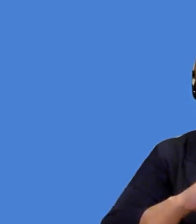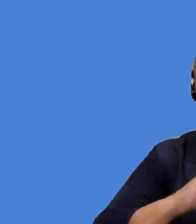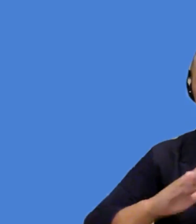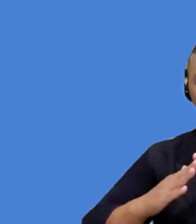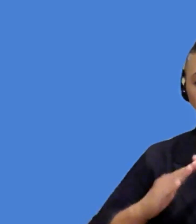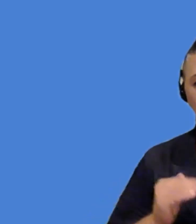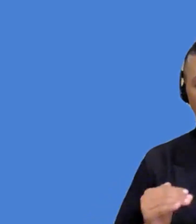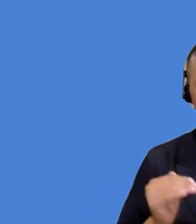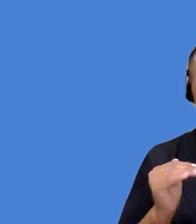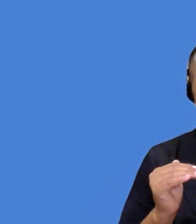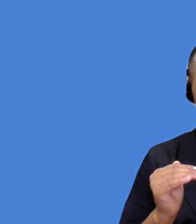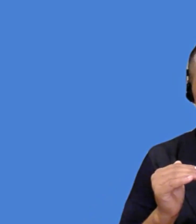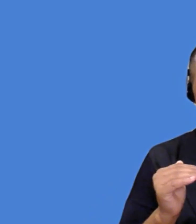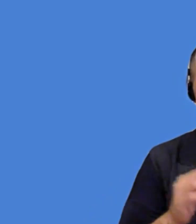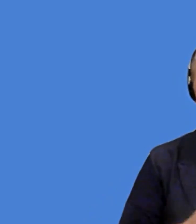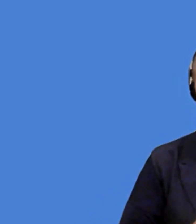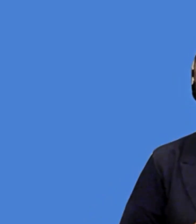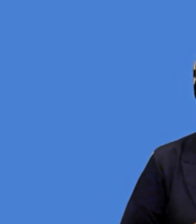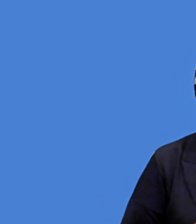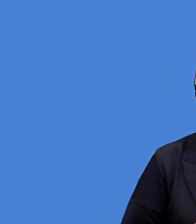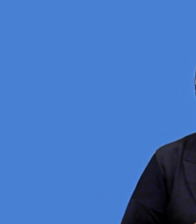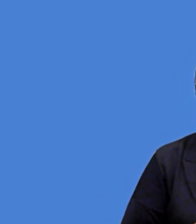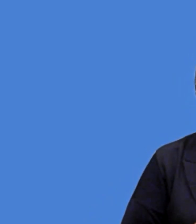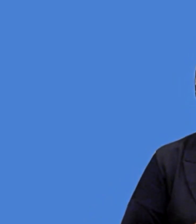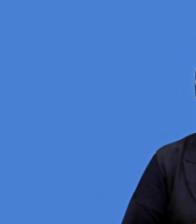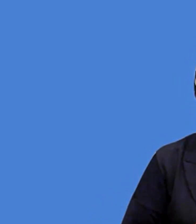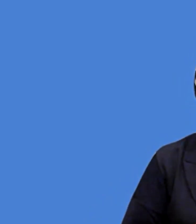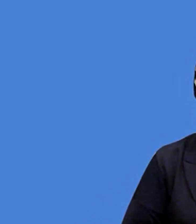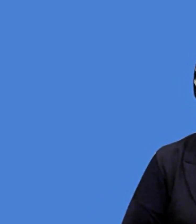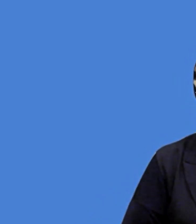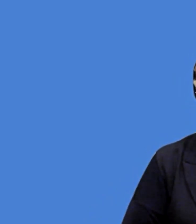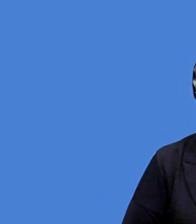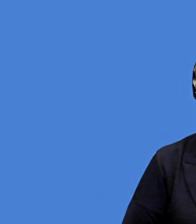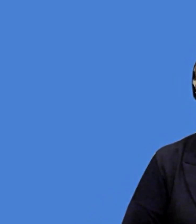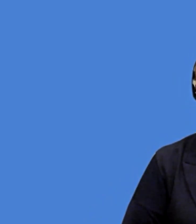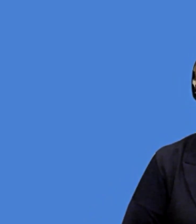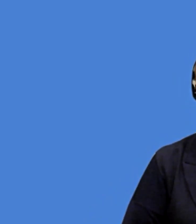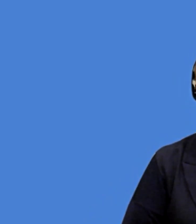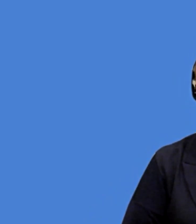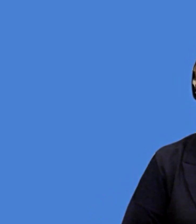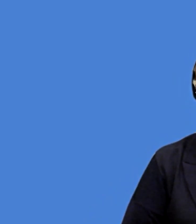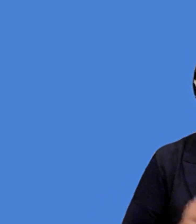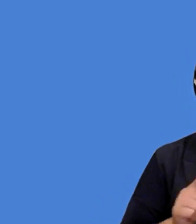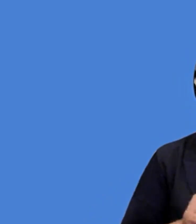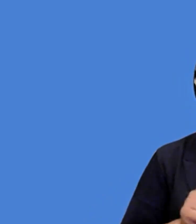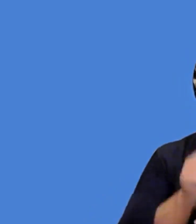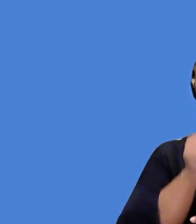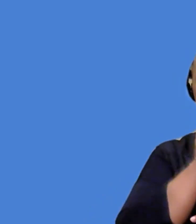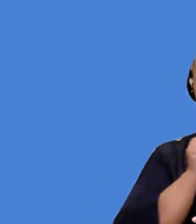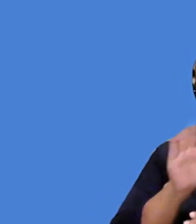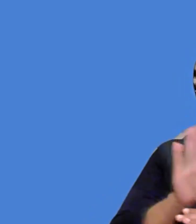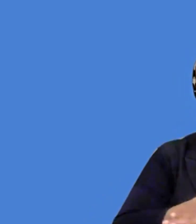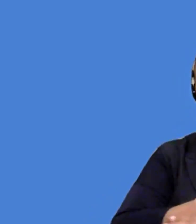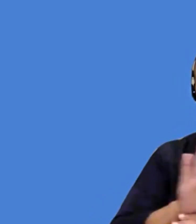stakeholders, private sector, including key partners like FFO Norway, DPOD Denmark, CVM